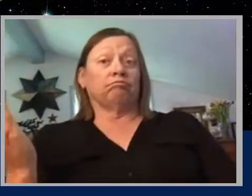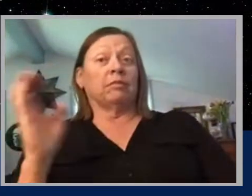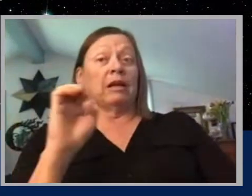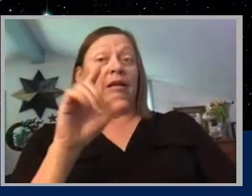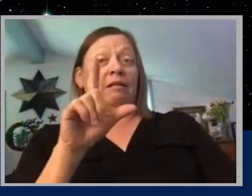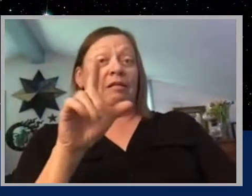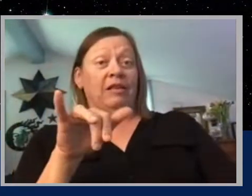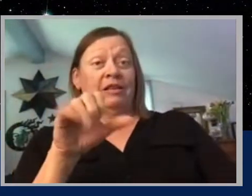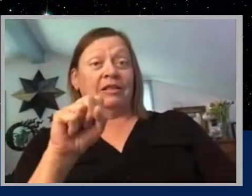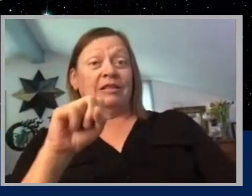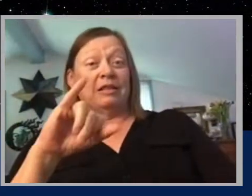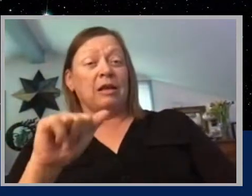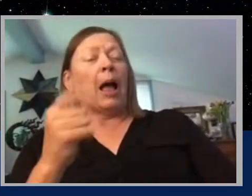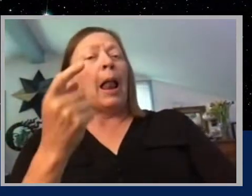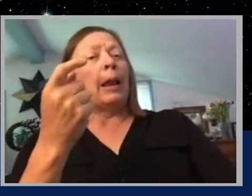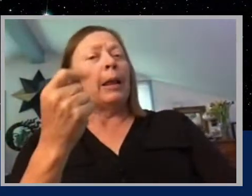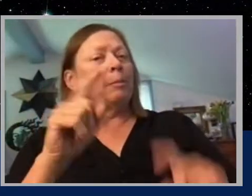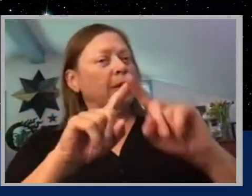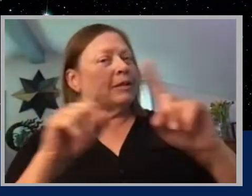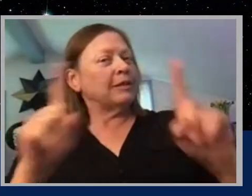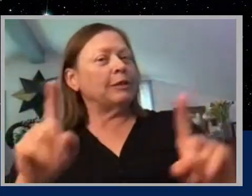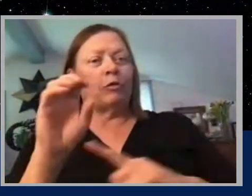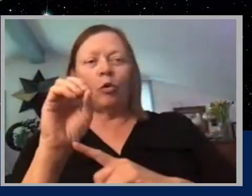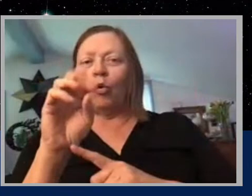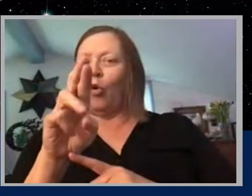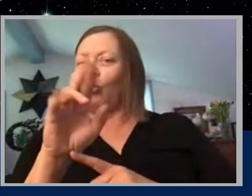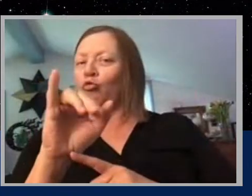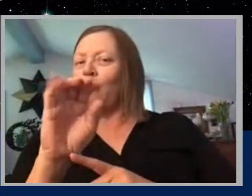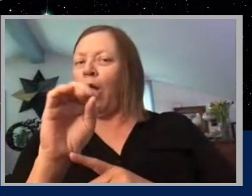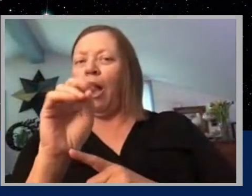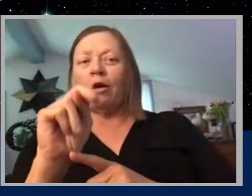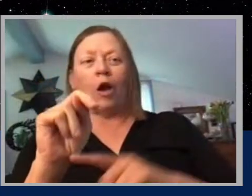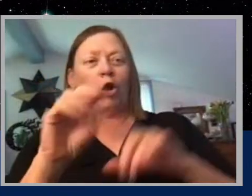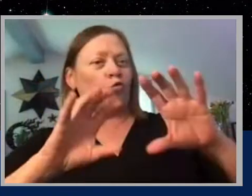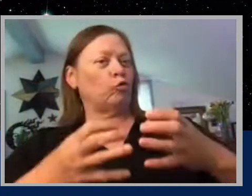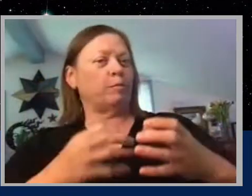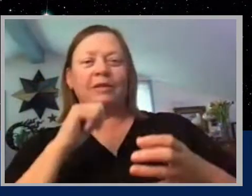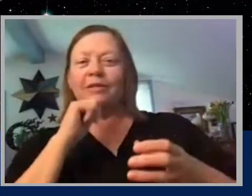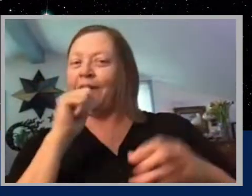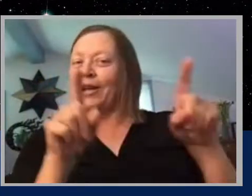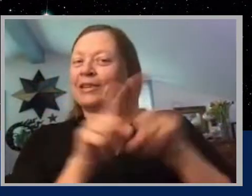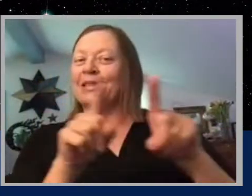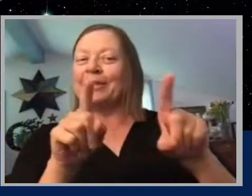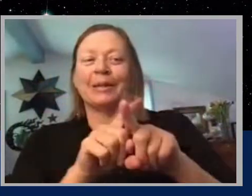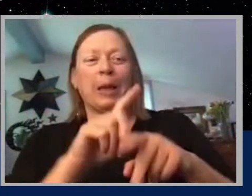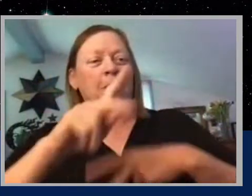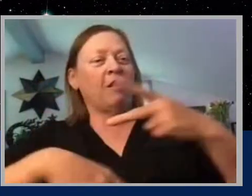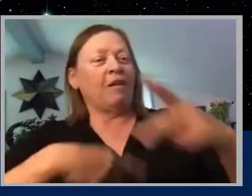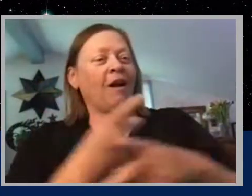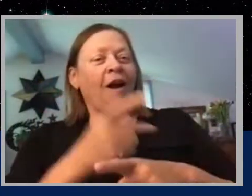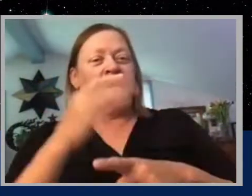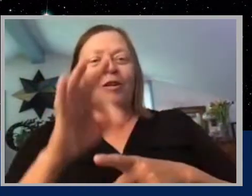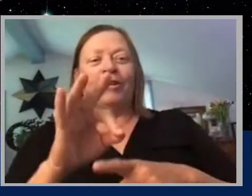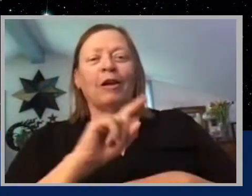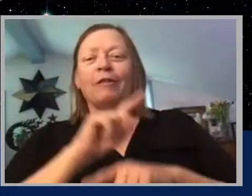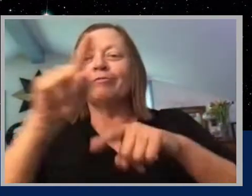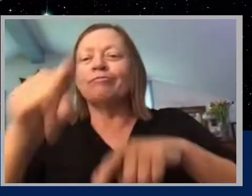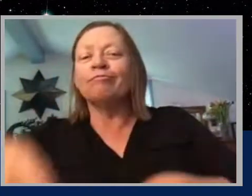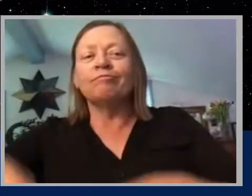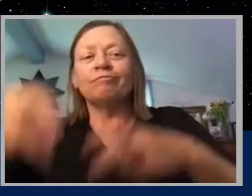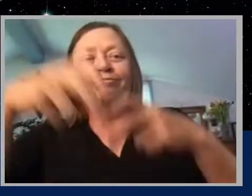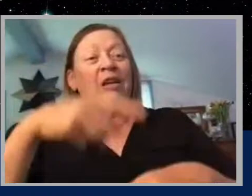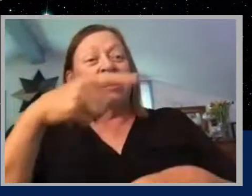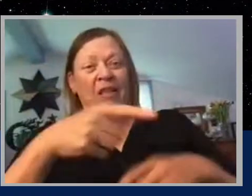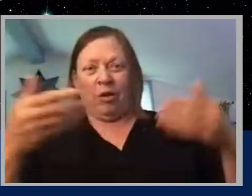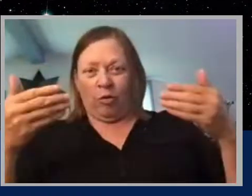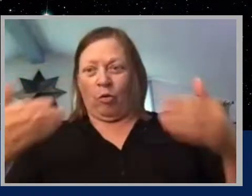a little bit different. They don't really kind of lift it out and stick it on a nest in the same way. This sort of kind of bobs and floats into the well deck